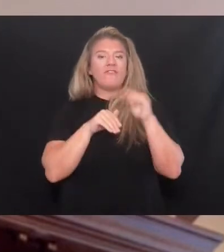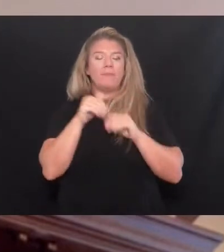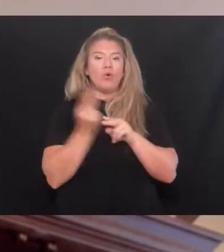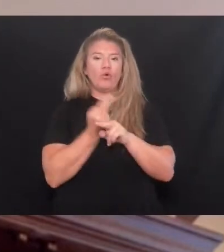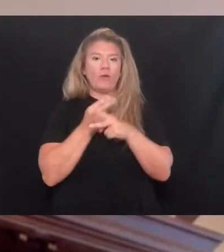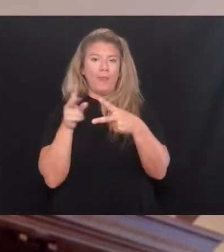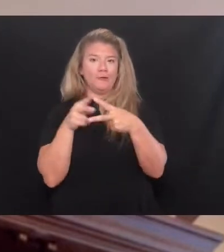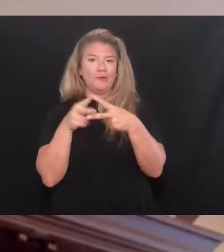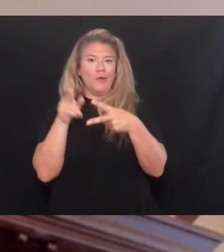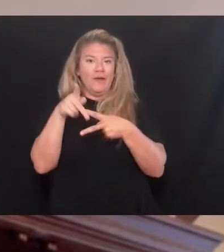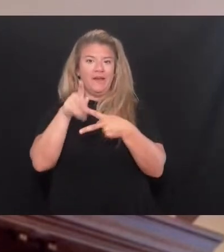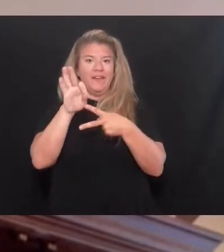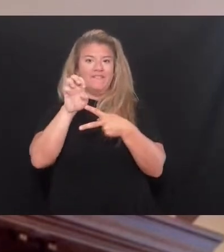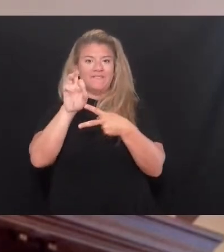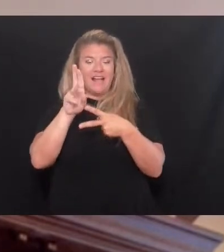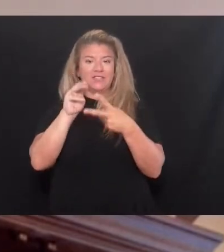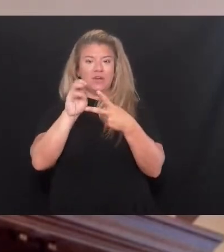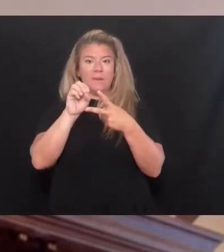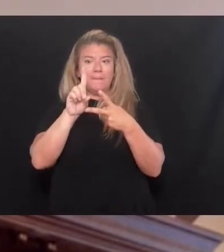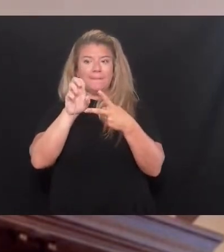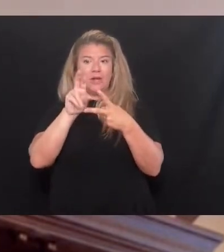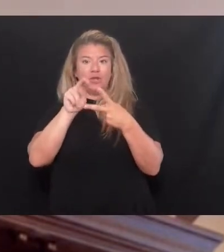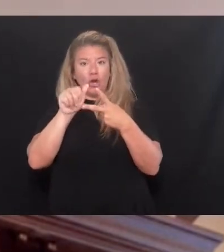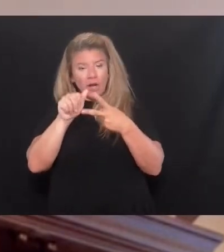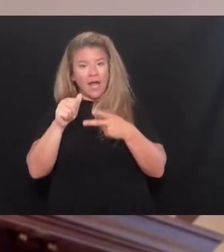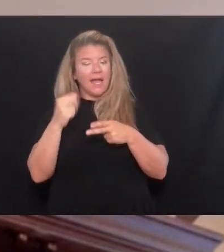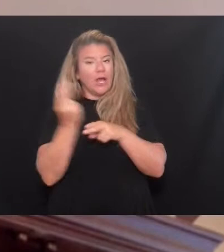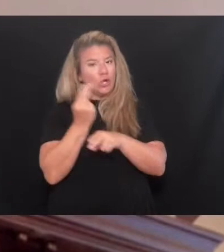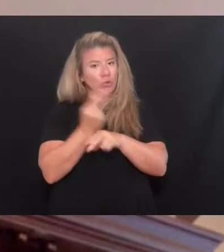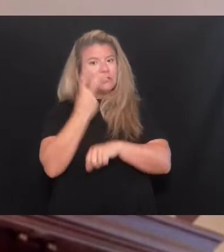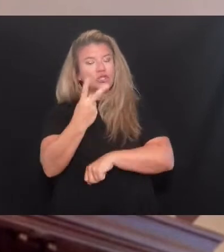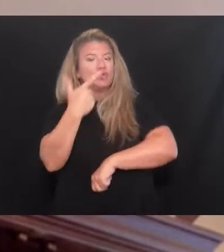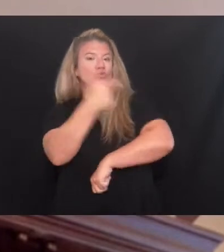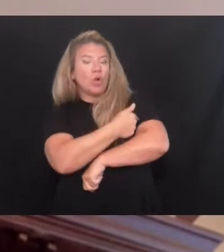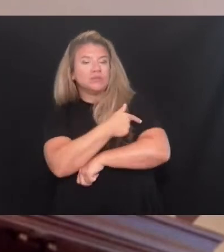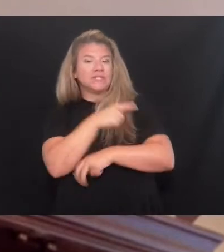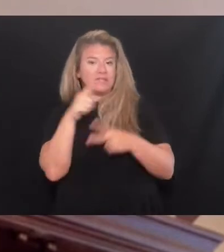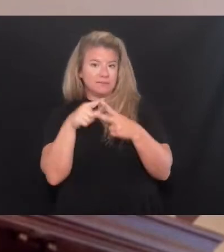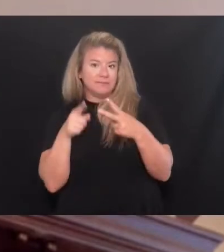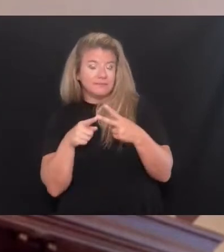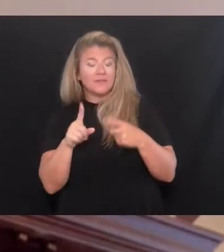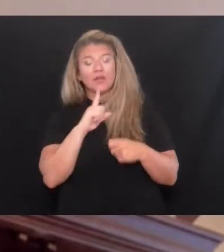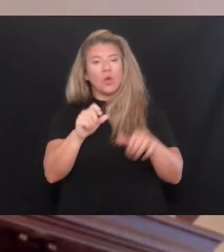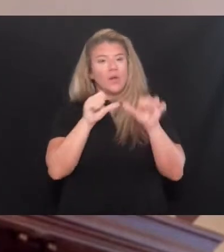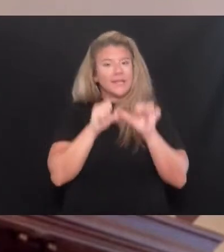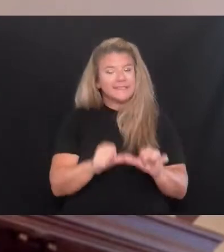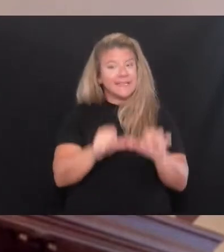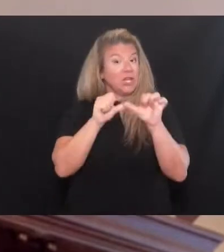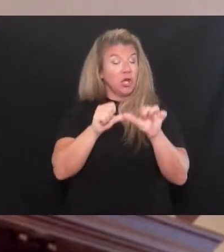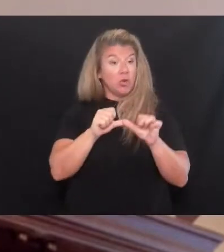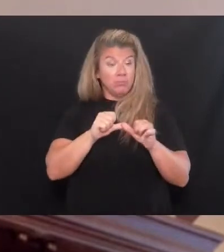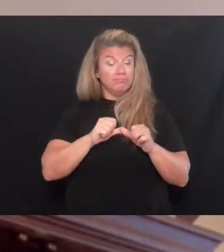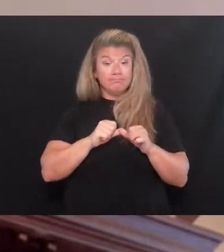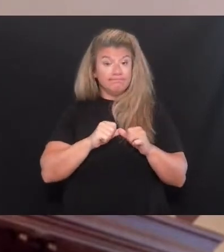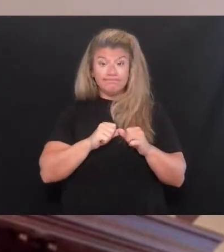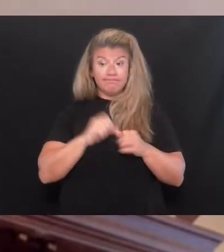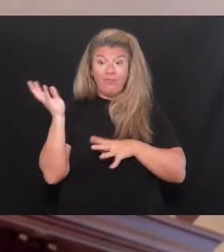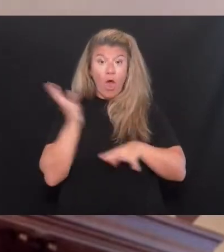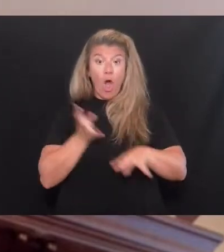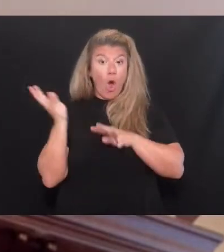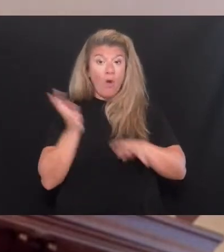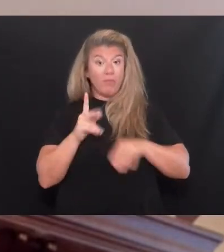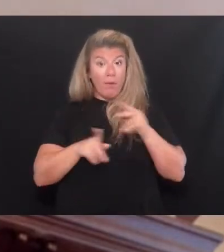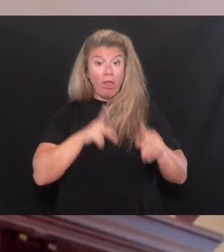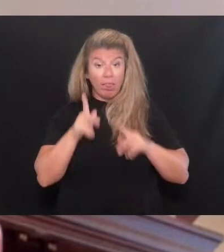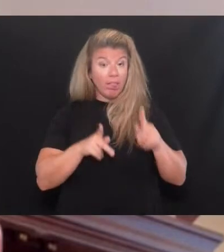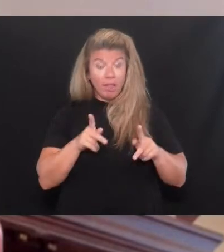Moderna vaccine and going to the 2 doses. So continued steady flow of people,